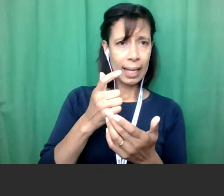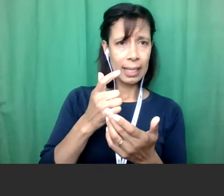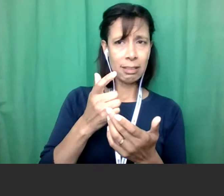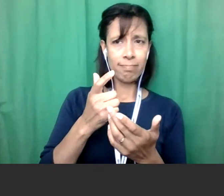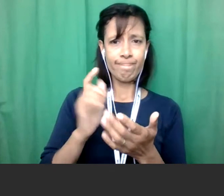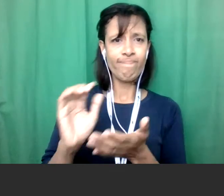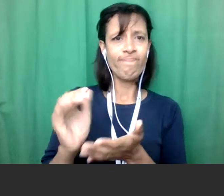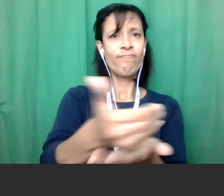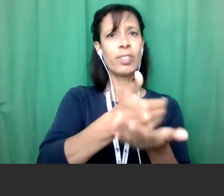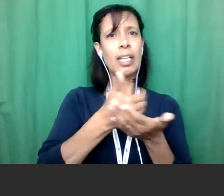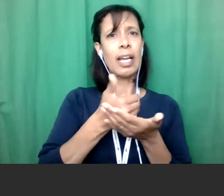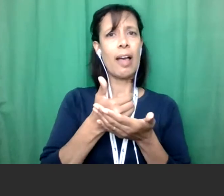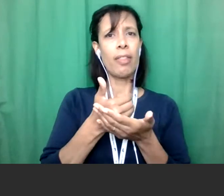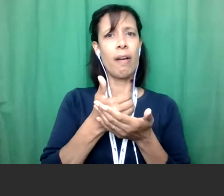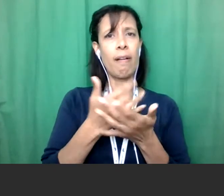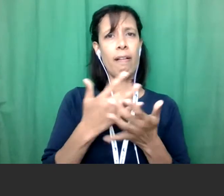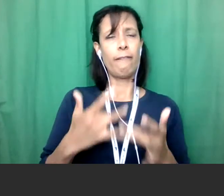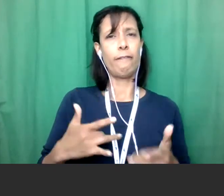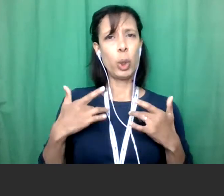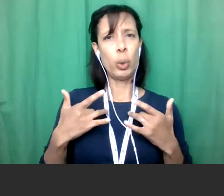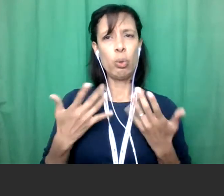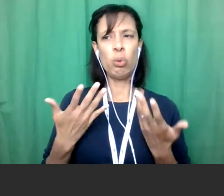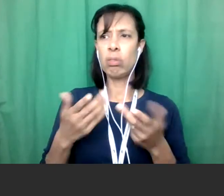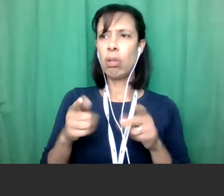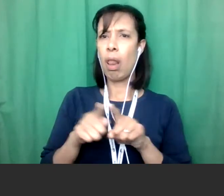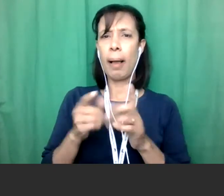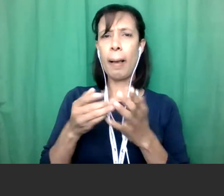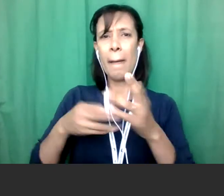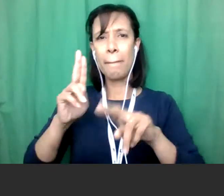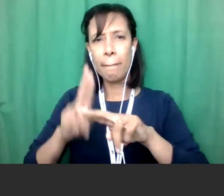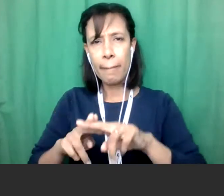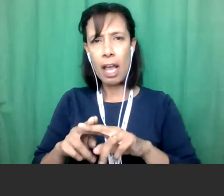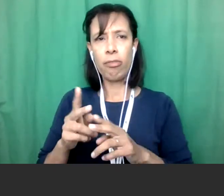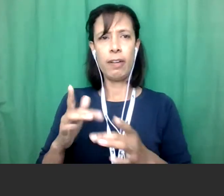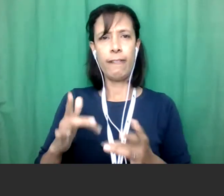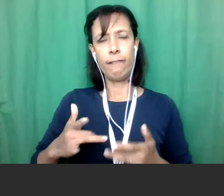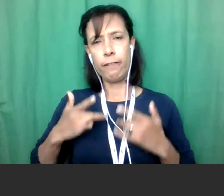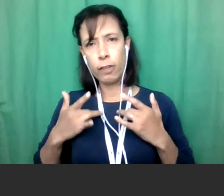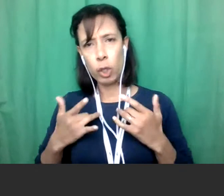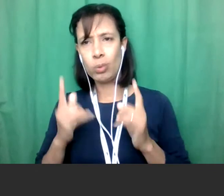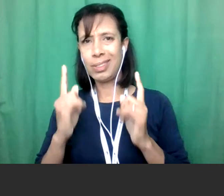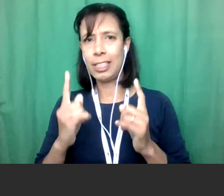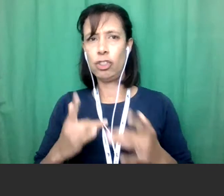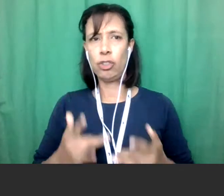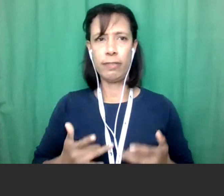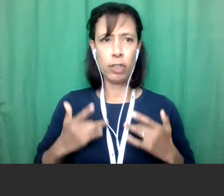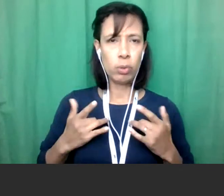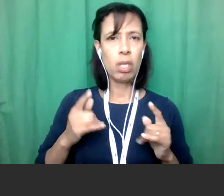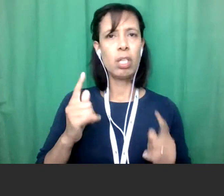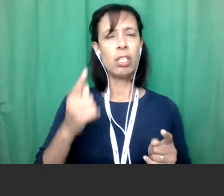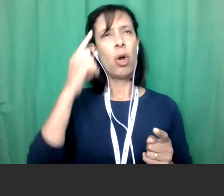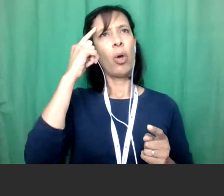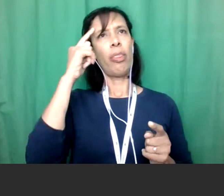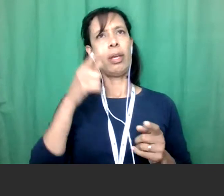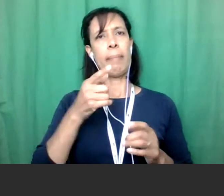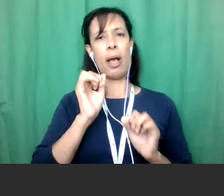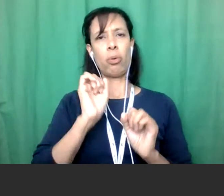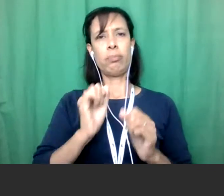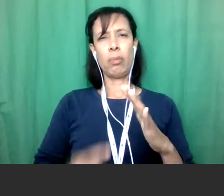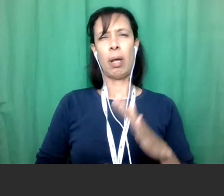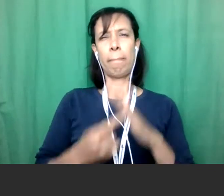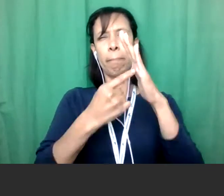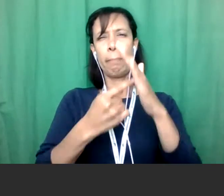teachers' views? So think about what's practical. Think about your main area of focus. Think about how you can